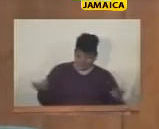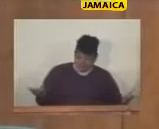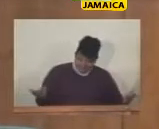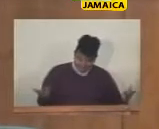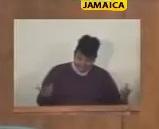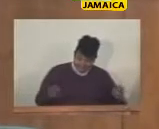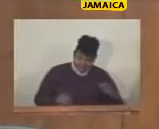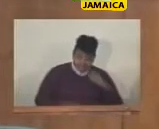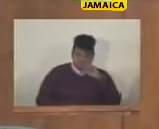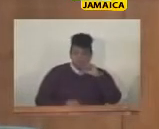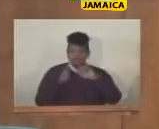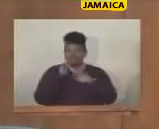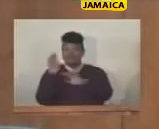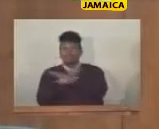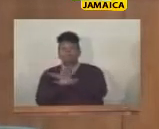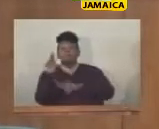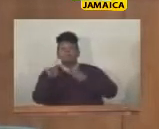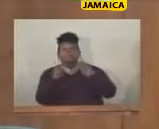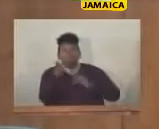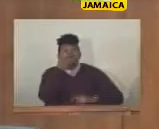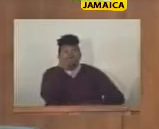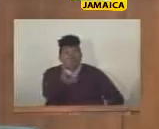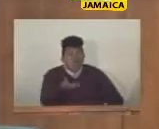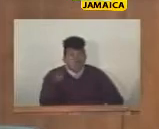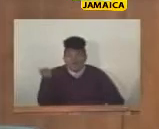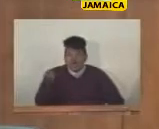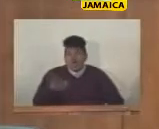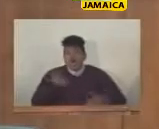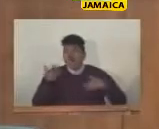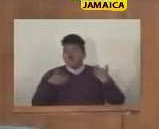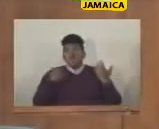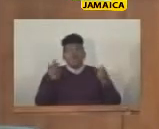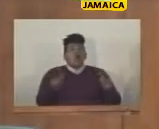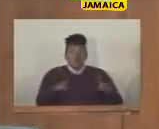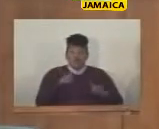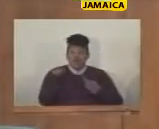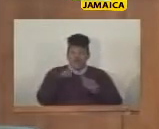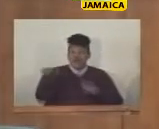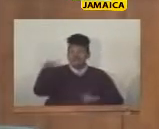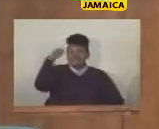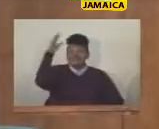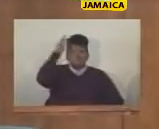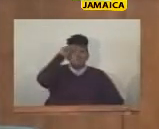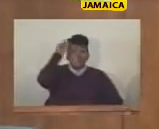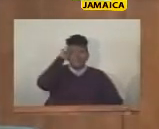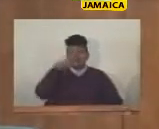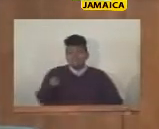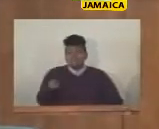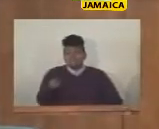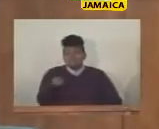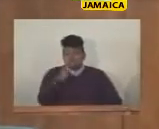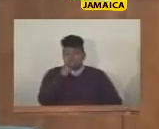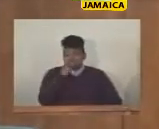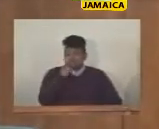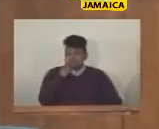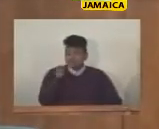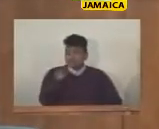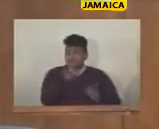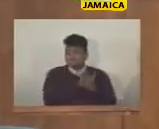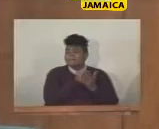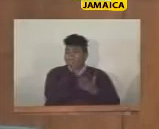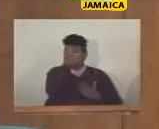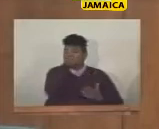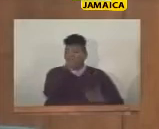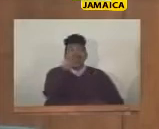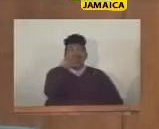When they were shelling down the clubs and the parties, when they were burning thousands